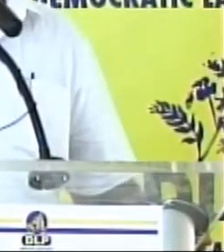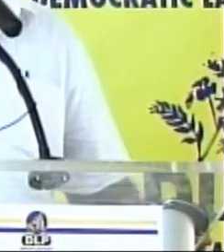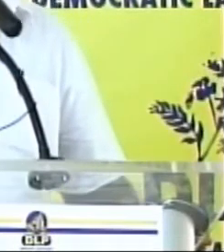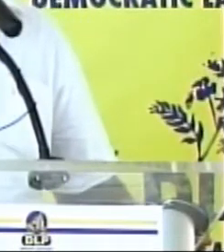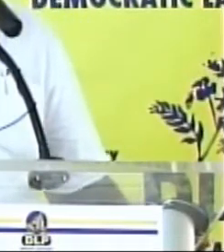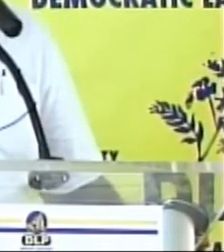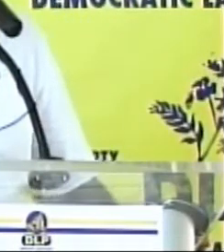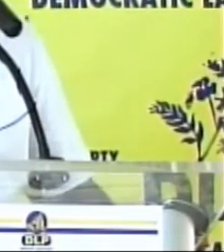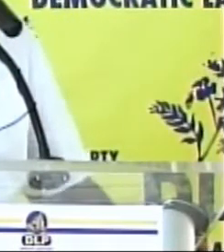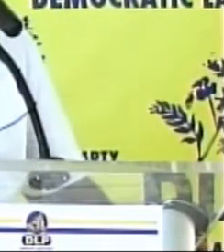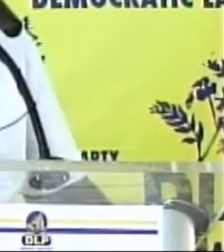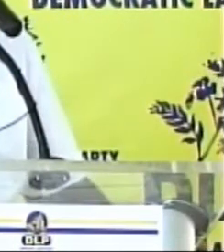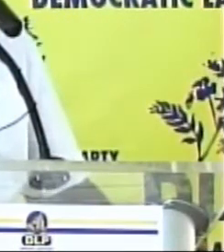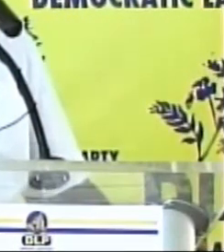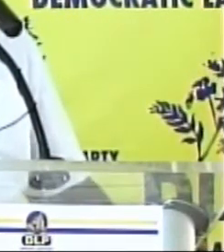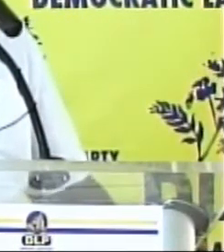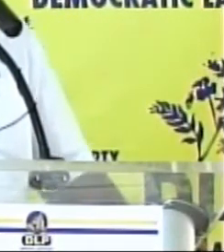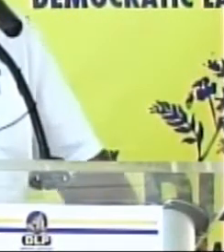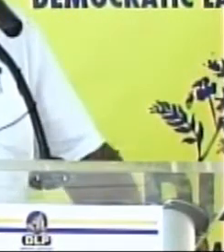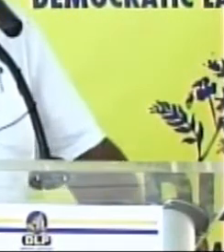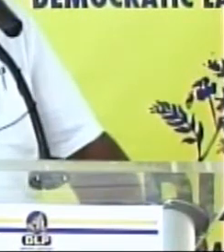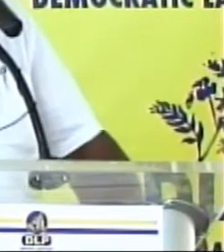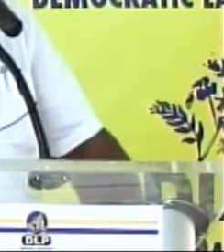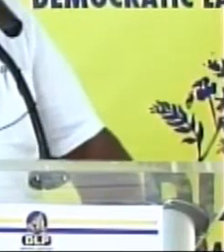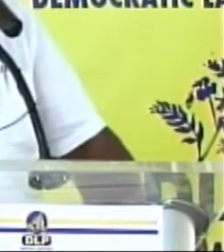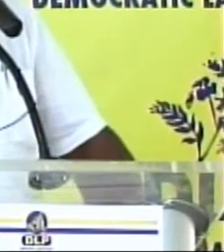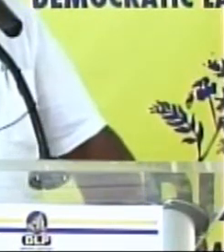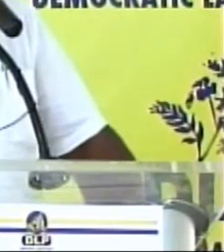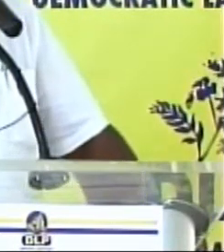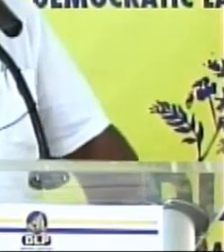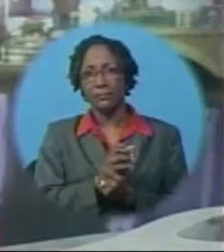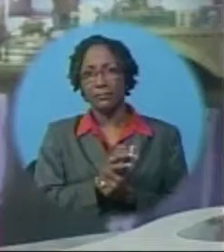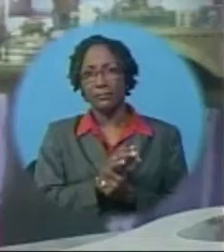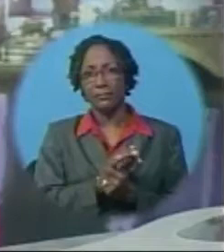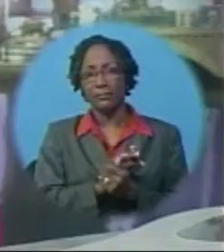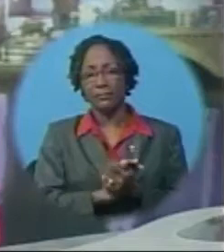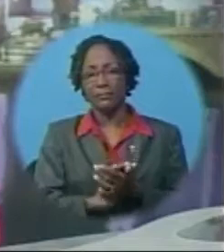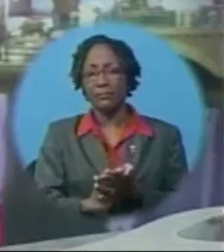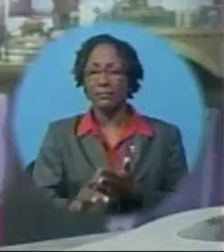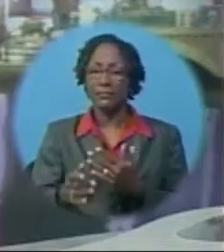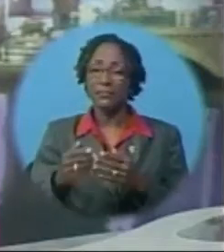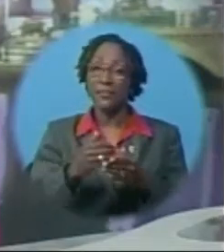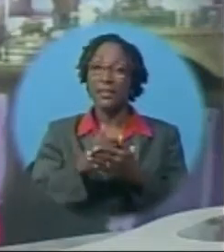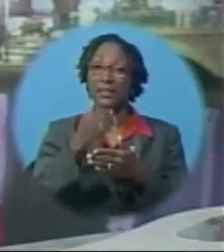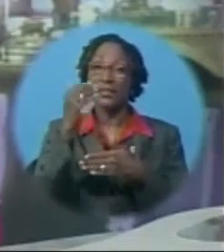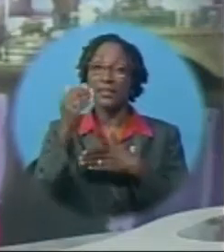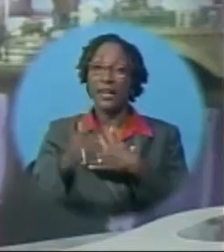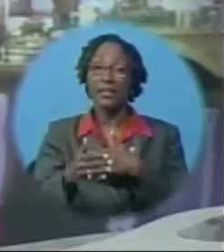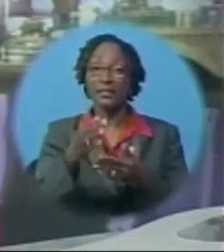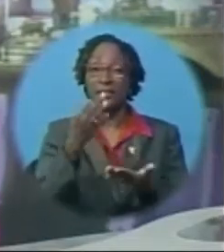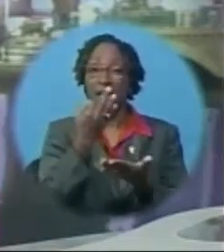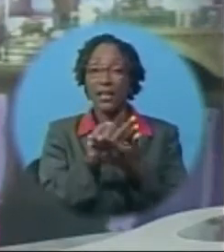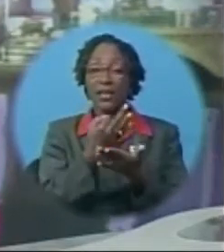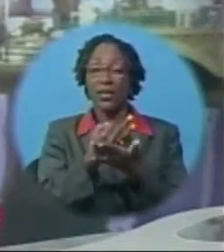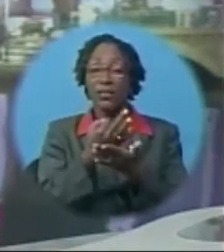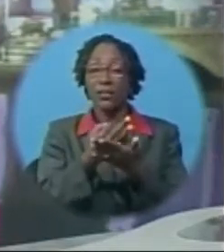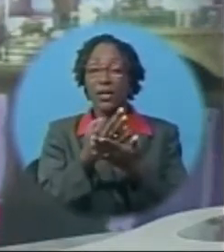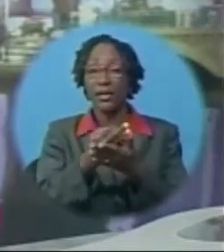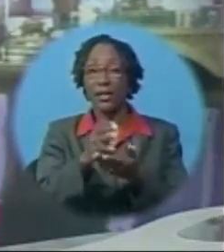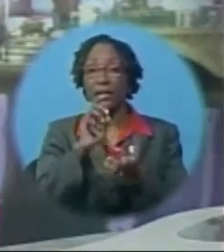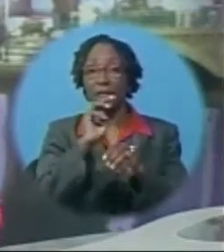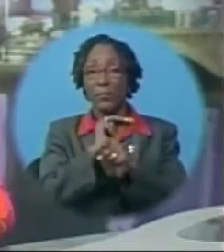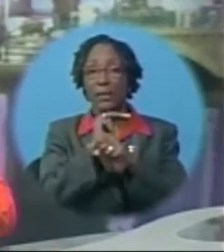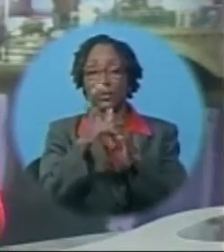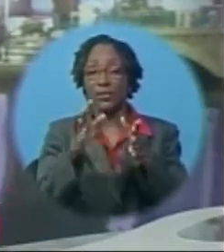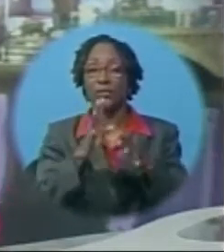feel that it's time that you change the government. Well, coming up, the Finance Minister talks changes to